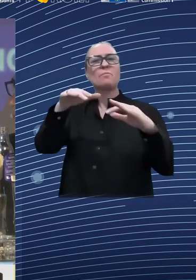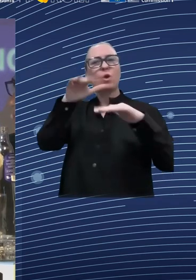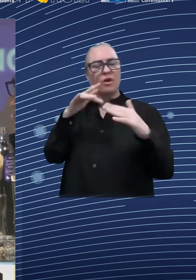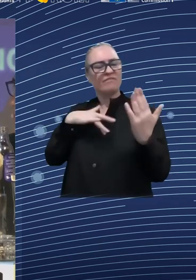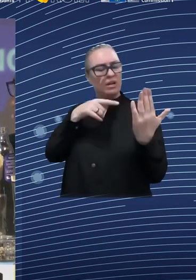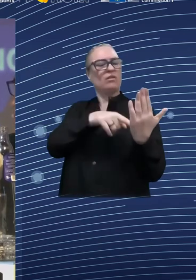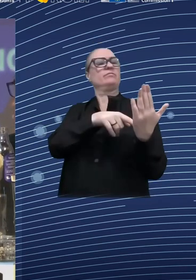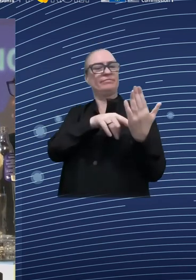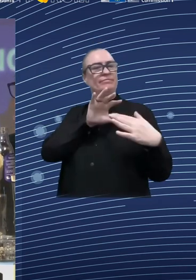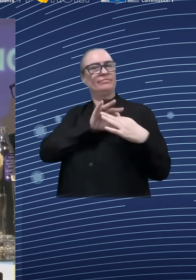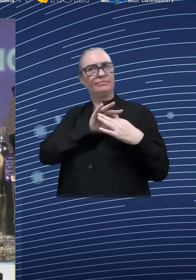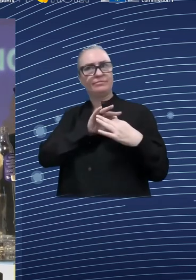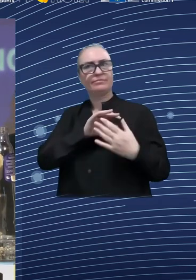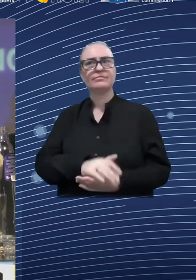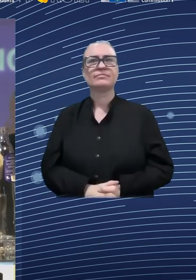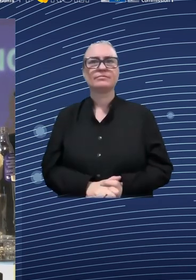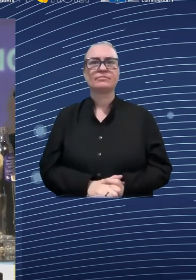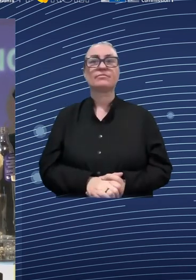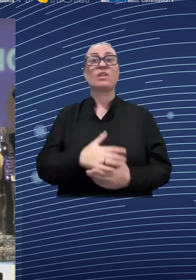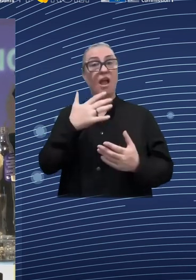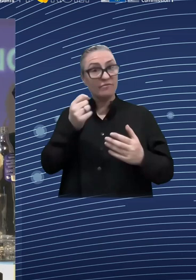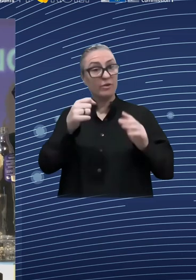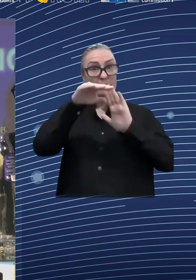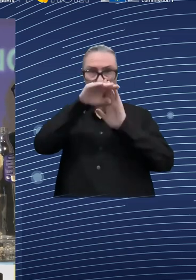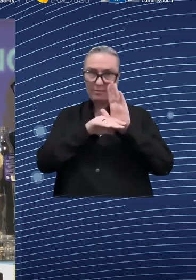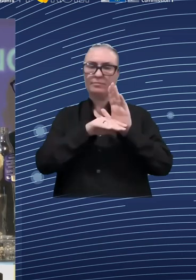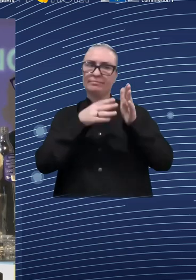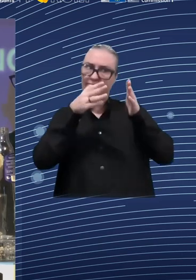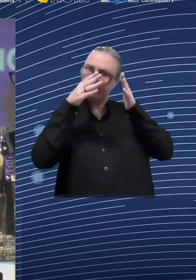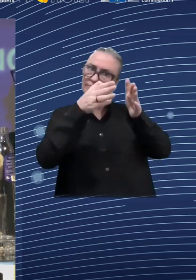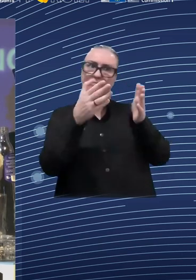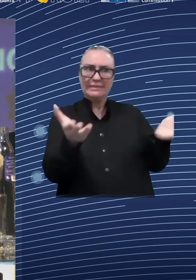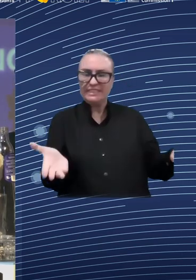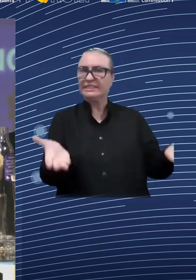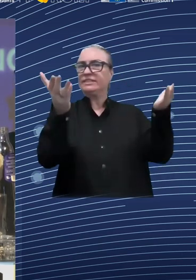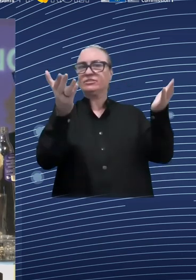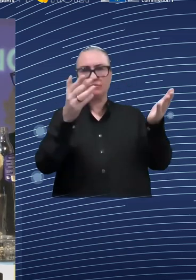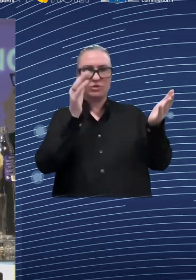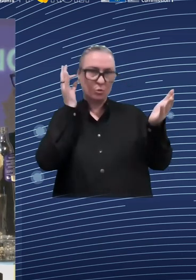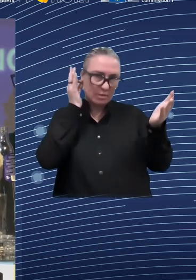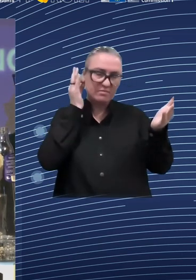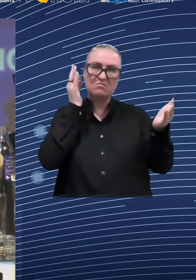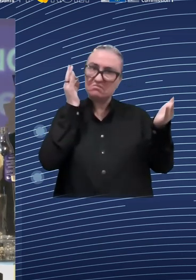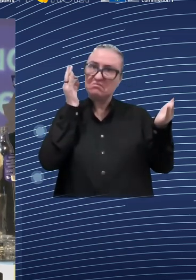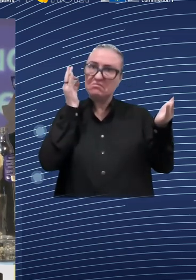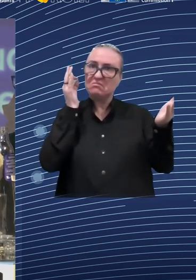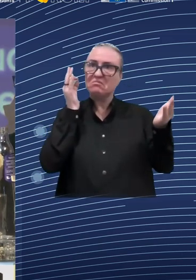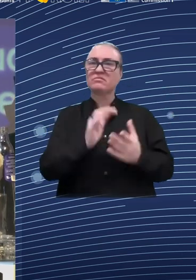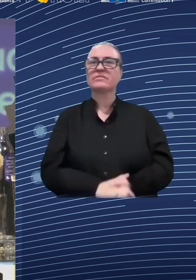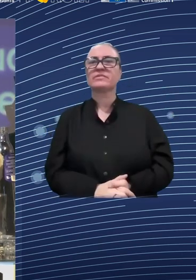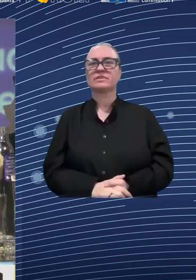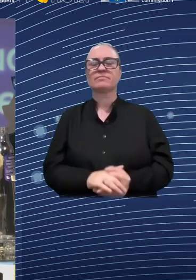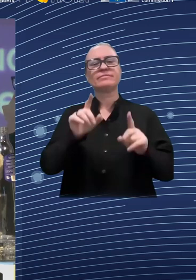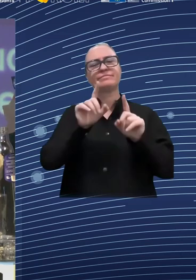which is teachers, quite obviously. Medical workers are also female dominant. And the programs were called